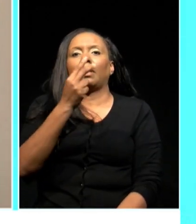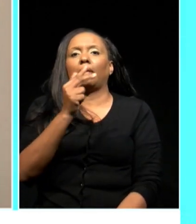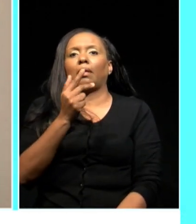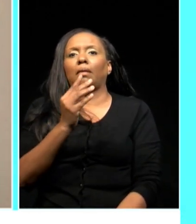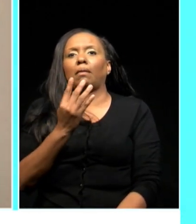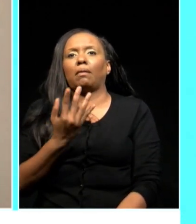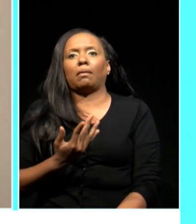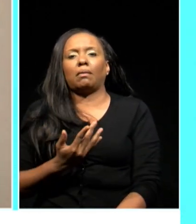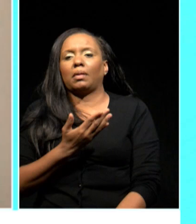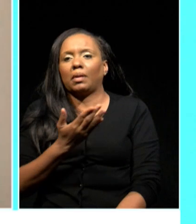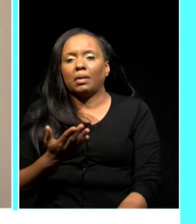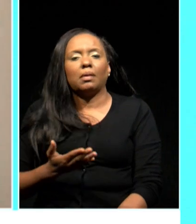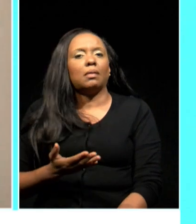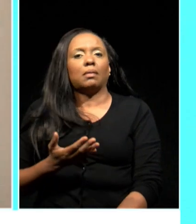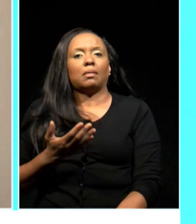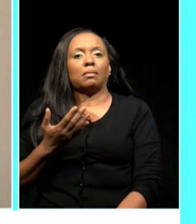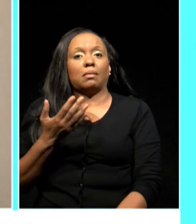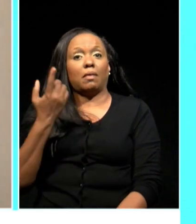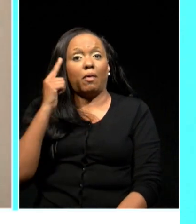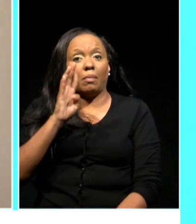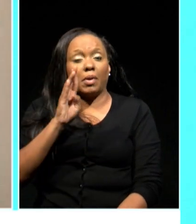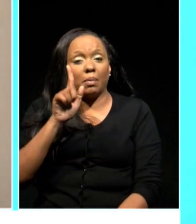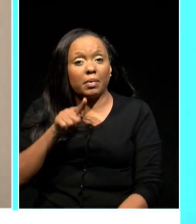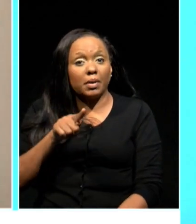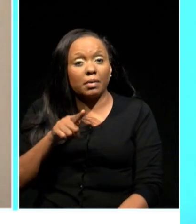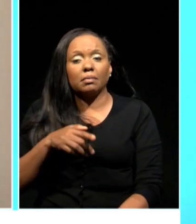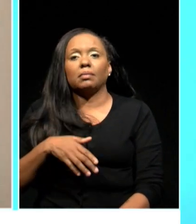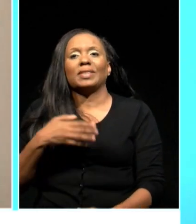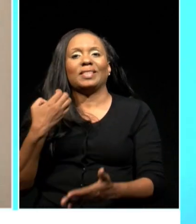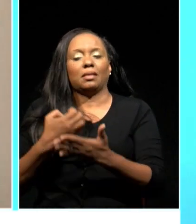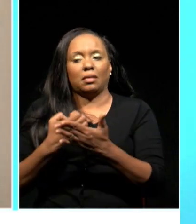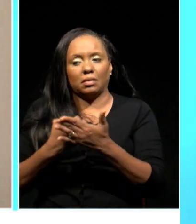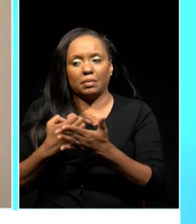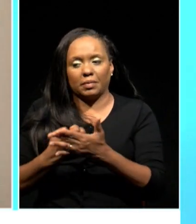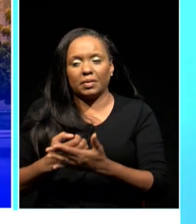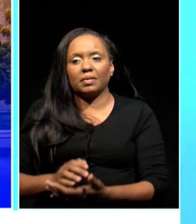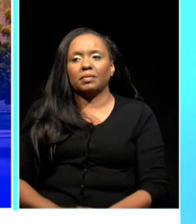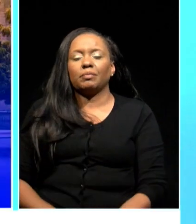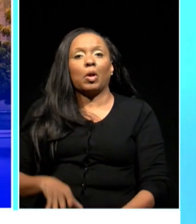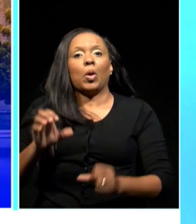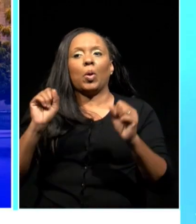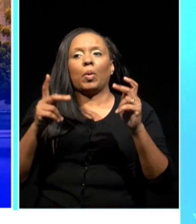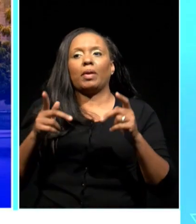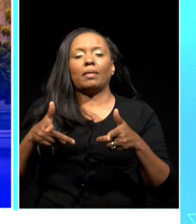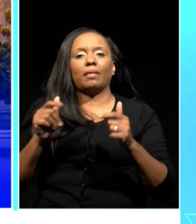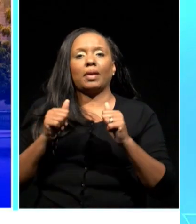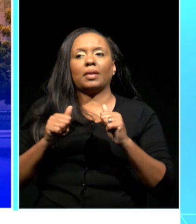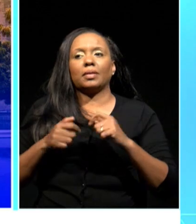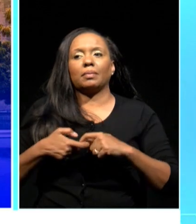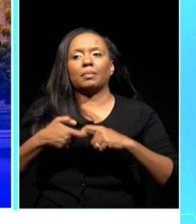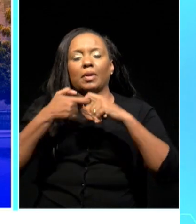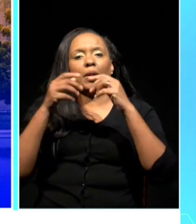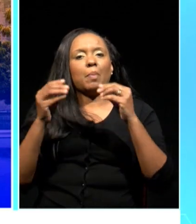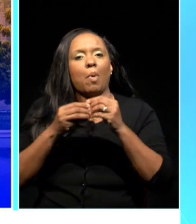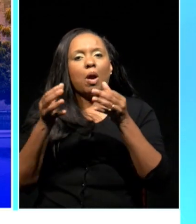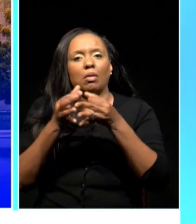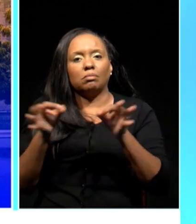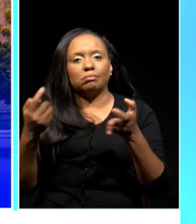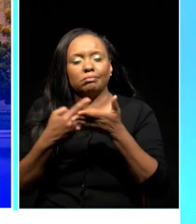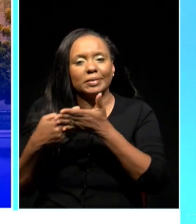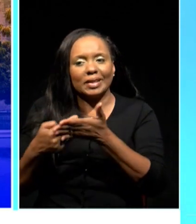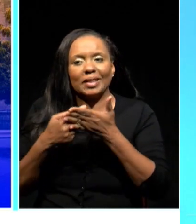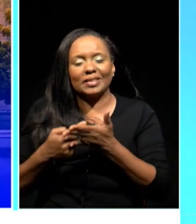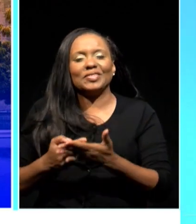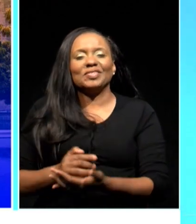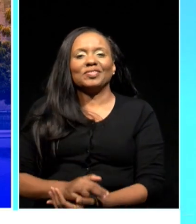has to be getting the economy back into shape. Okay, thank you very much, Devon. We're going to take a quick break. When we come back, more on X-Trail.